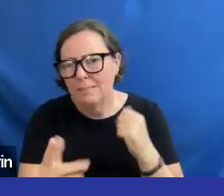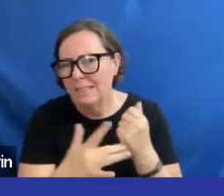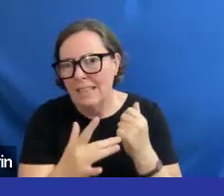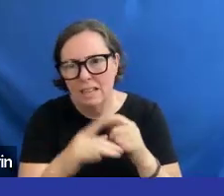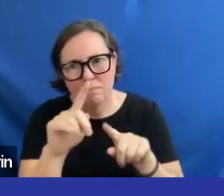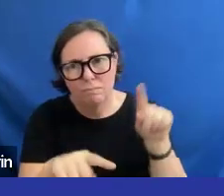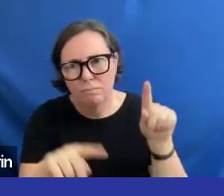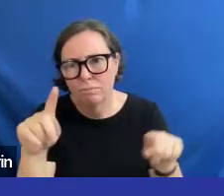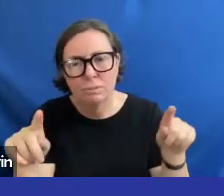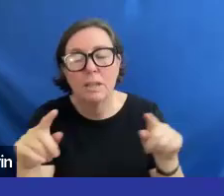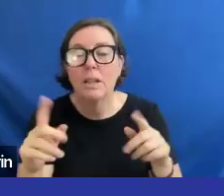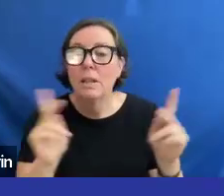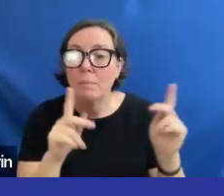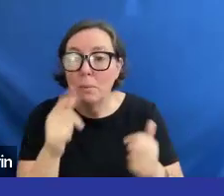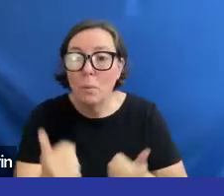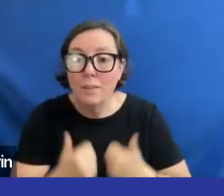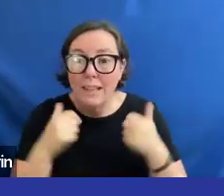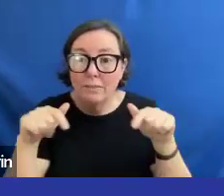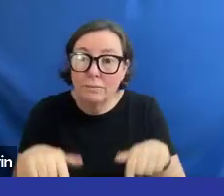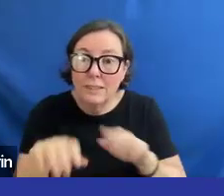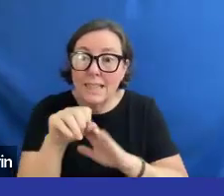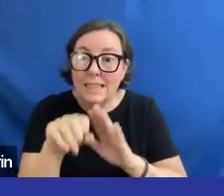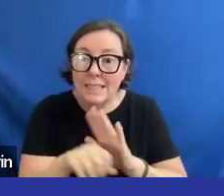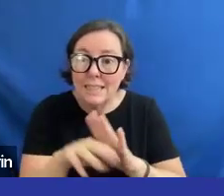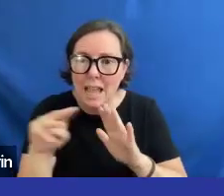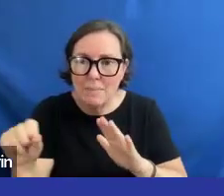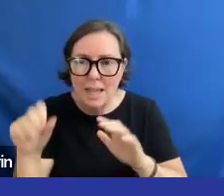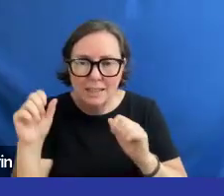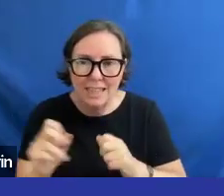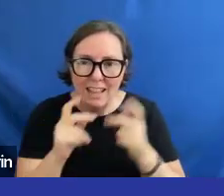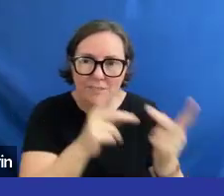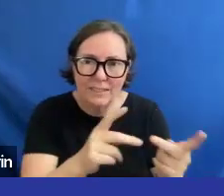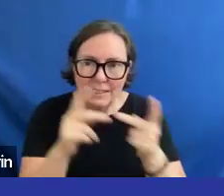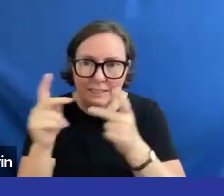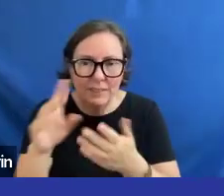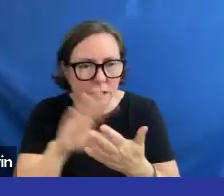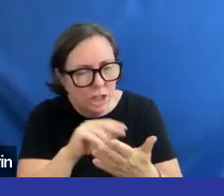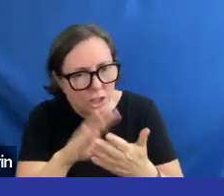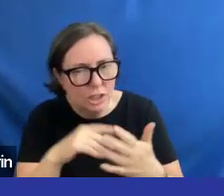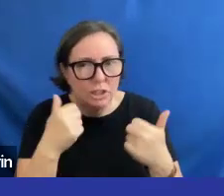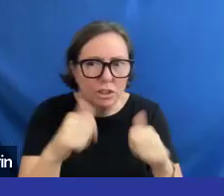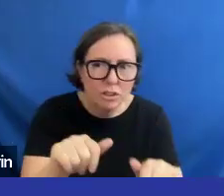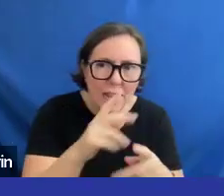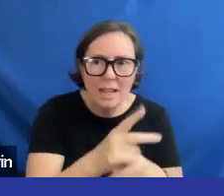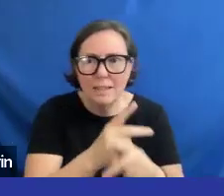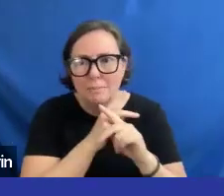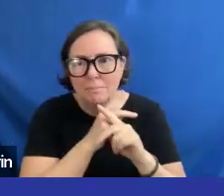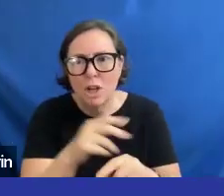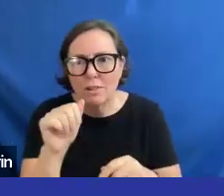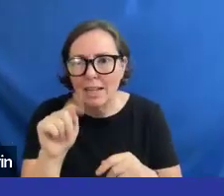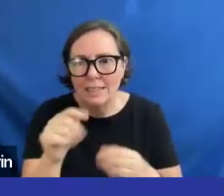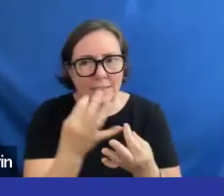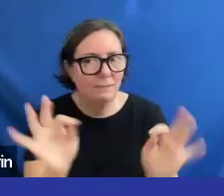Residents of Massachusetts can visit our centers to learn about, try, and borrow AT free of charge.